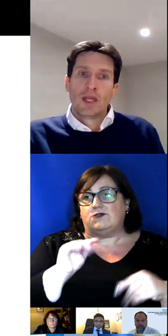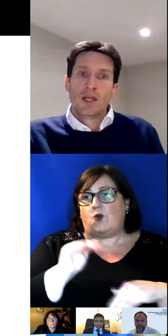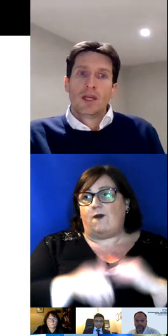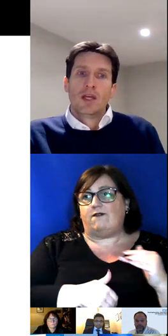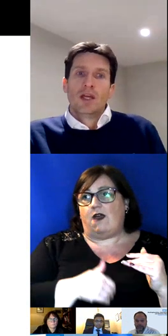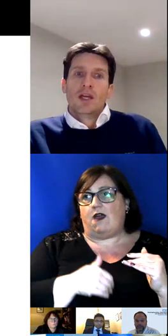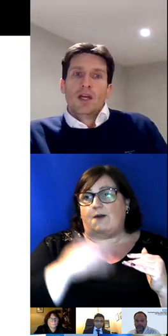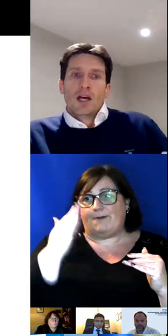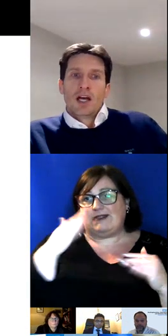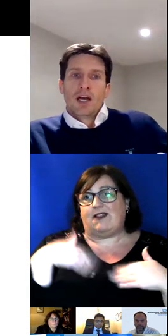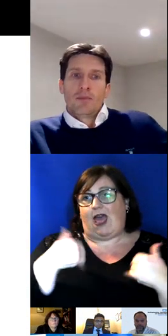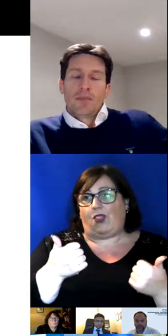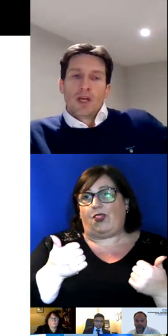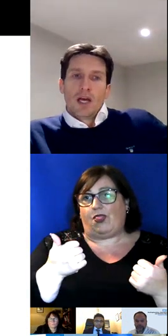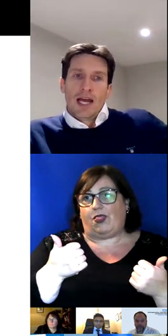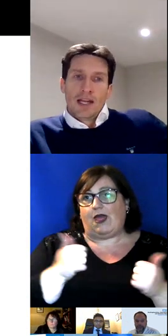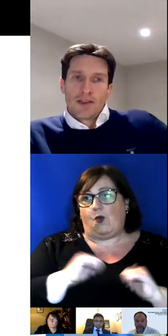children.